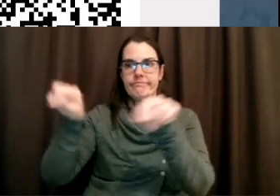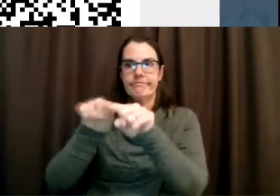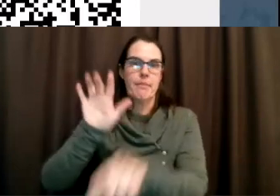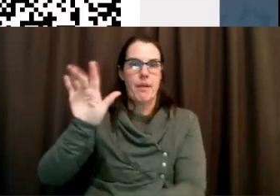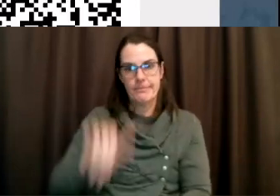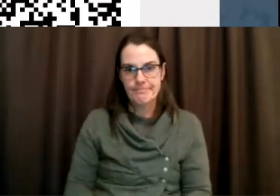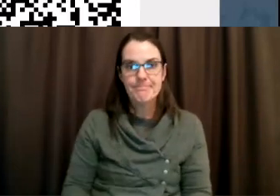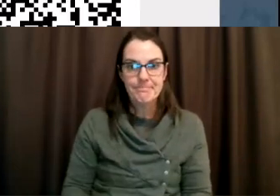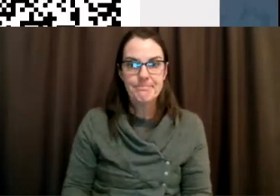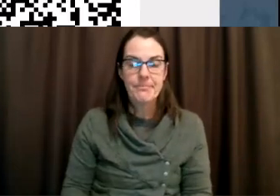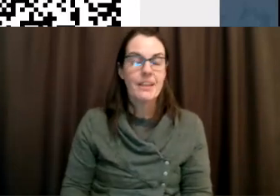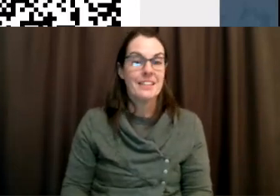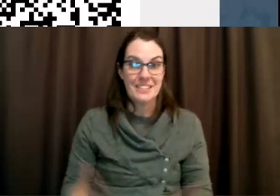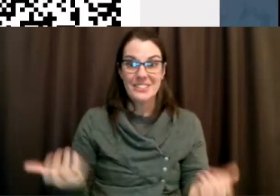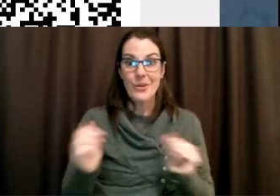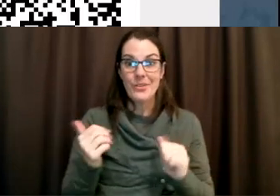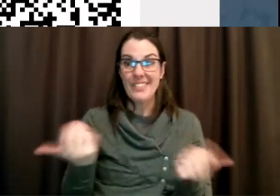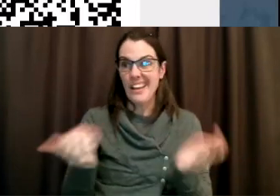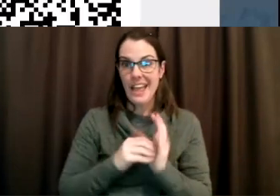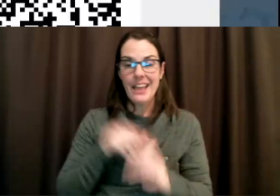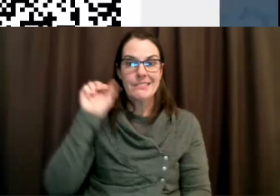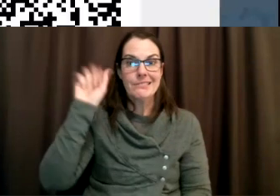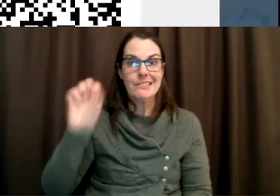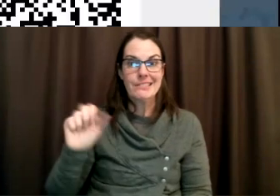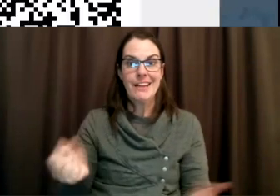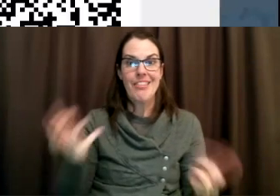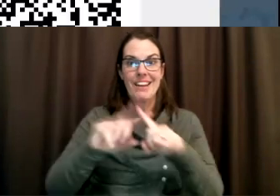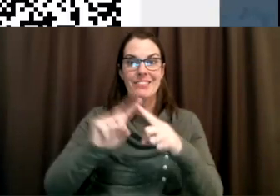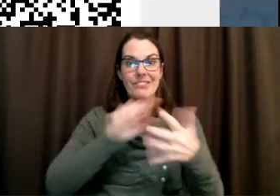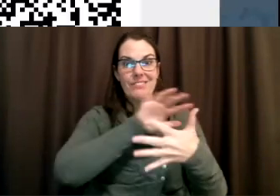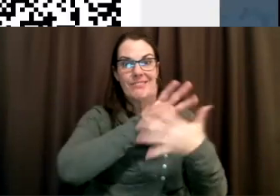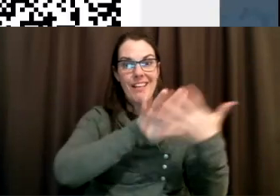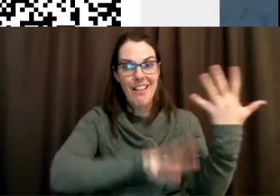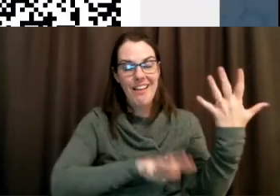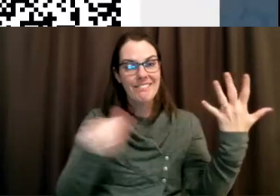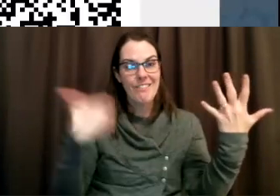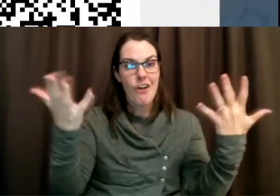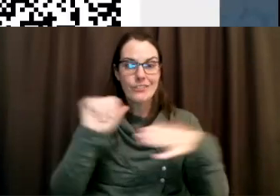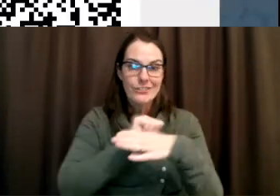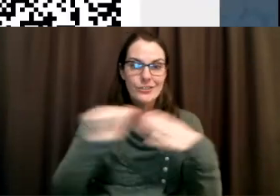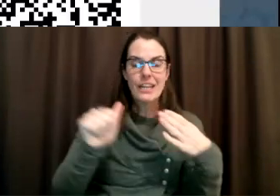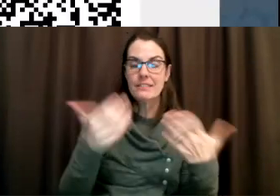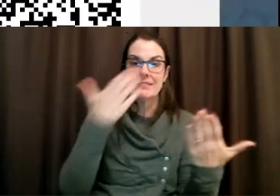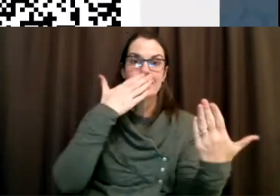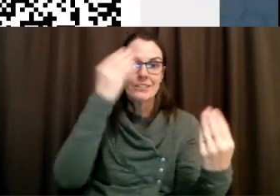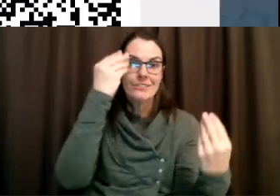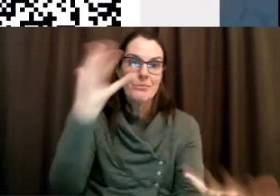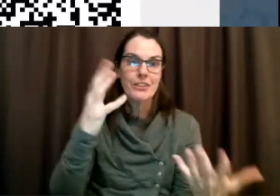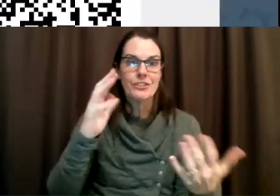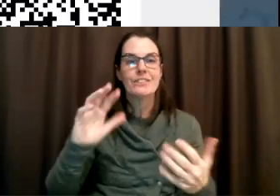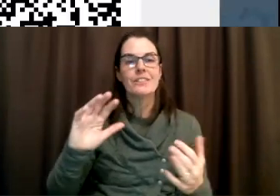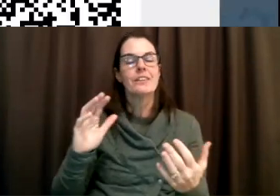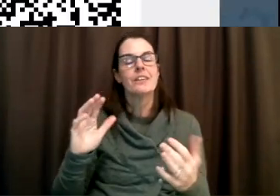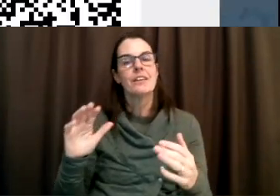So lots of offerings, hopefully, and a lot of great information provided by the Kelley Nonprofit